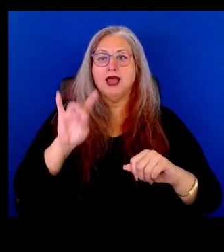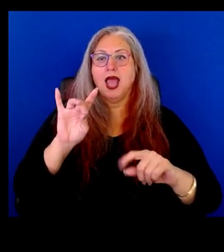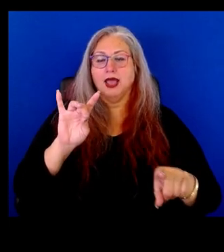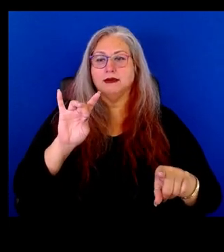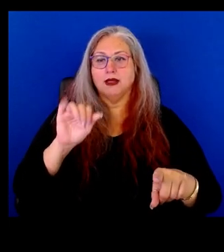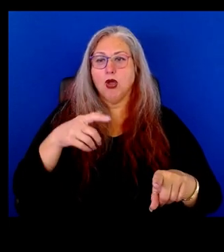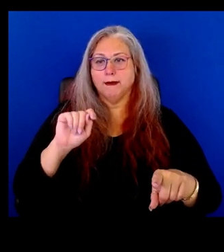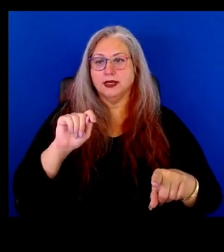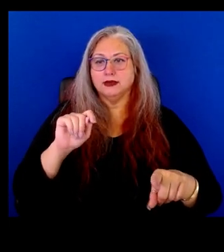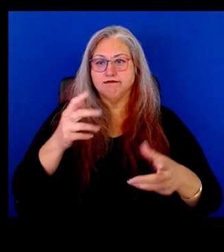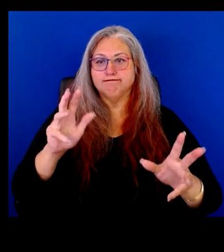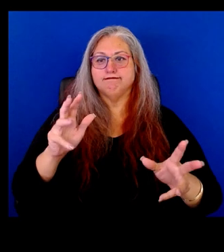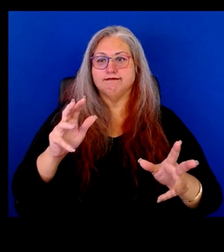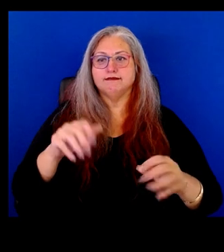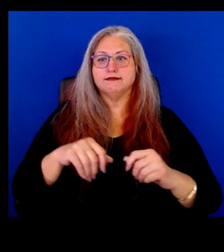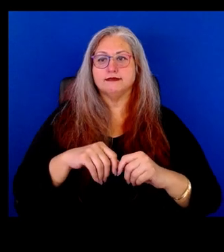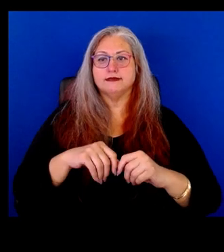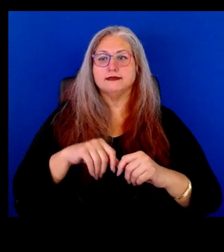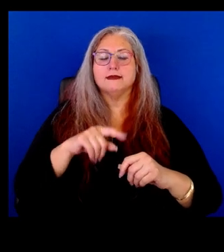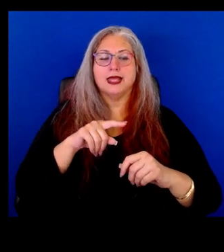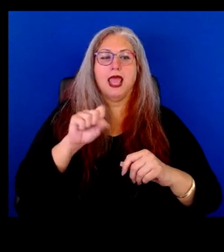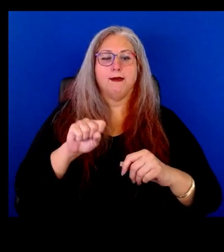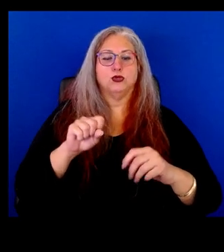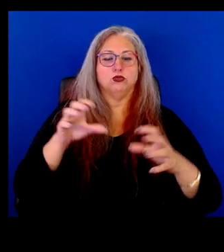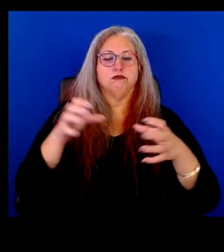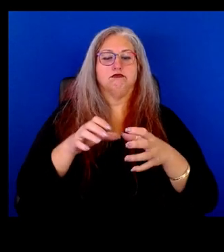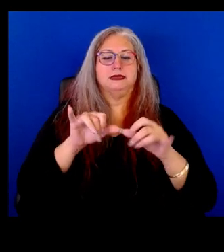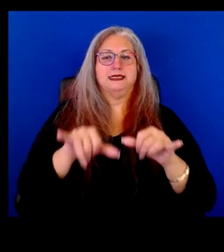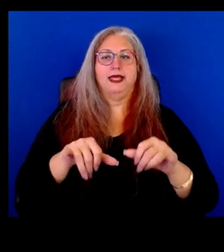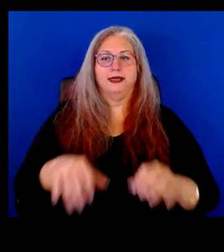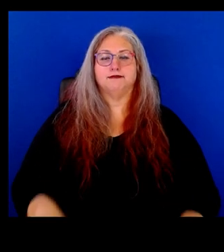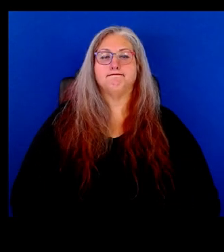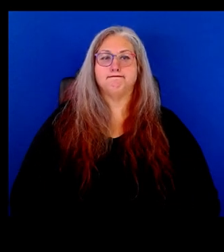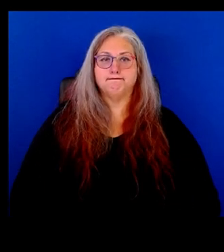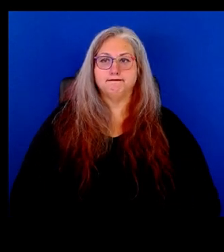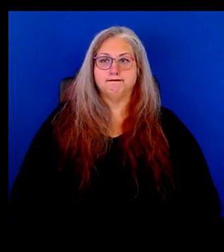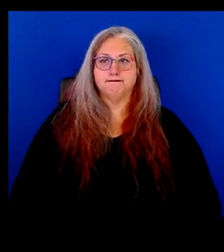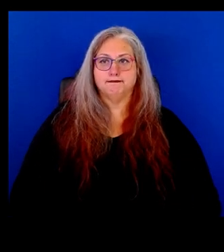able to find an apartment where they could stay together.